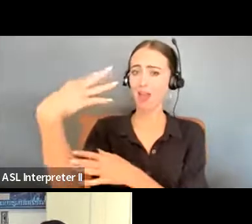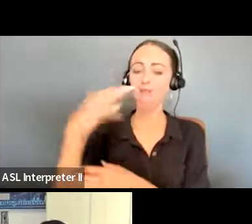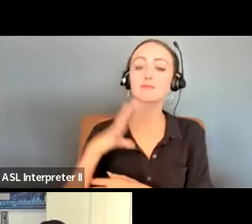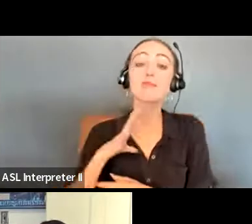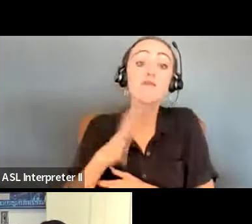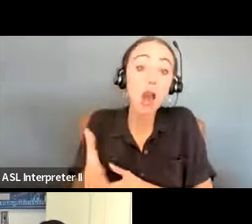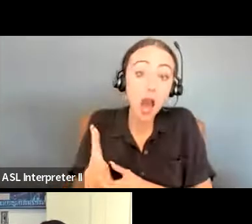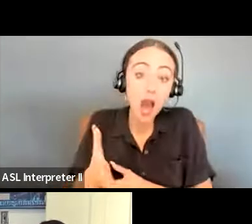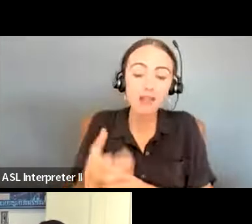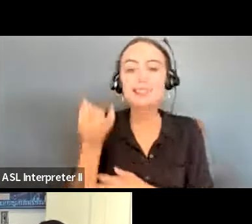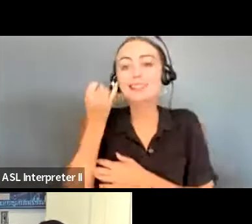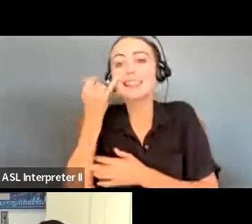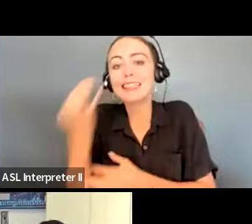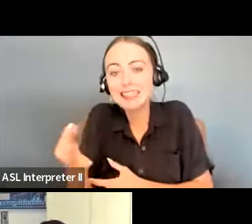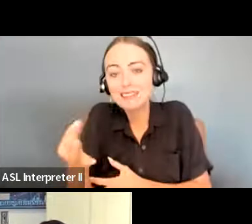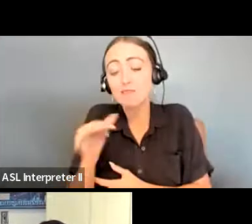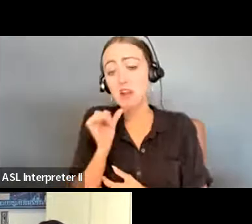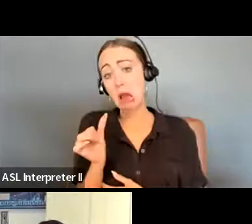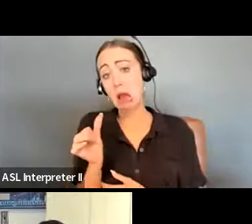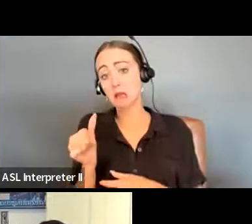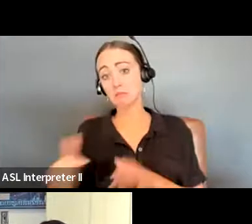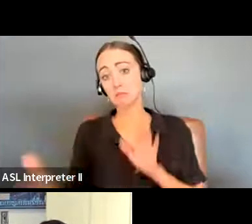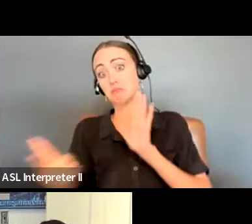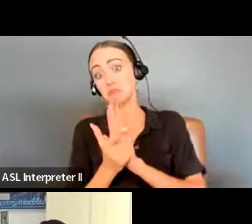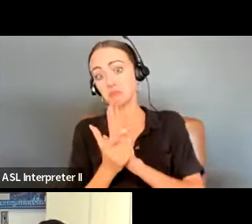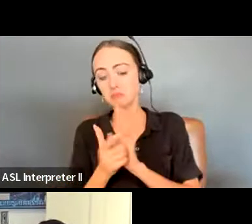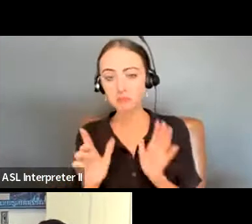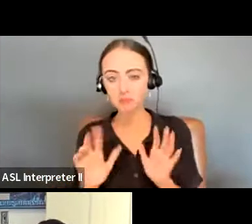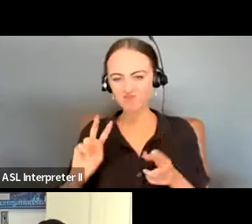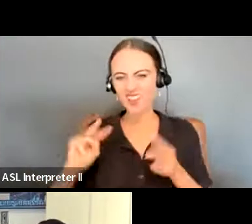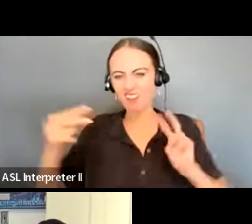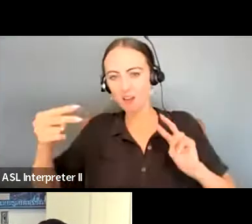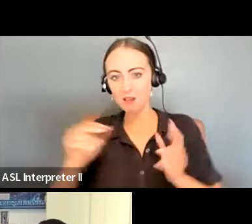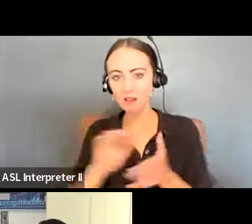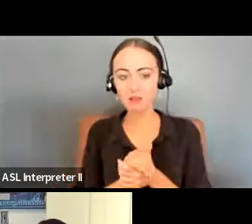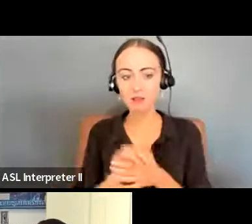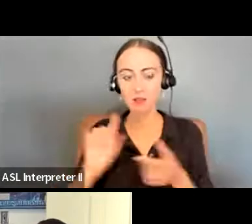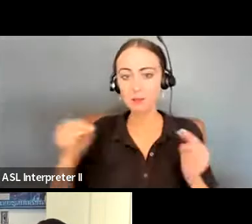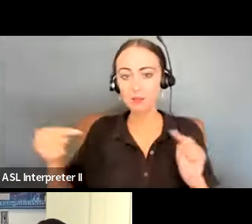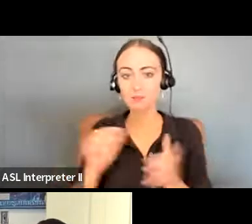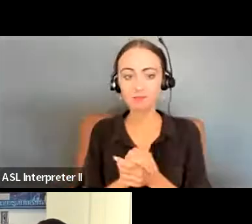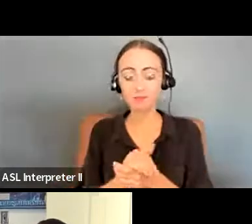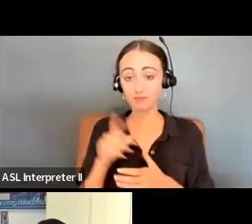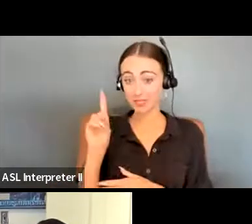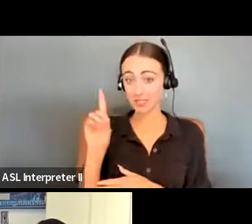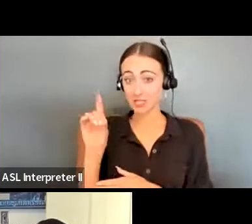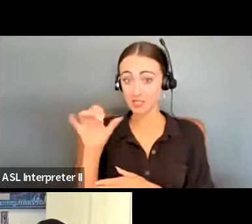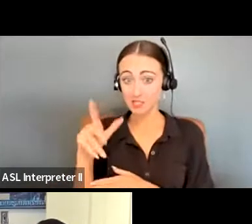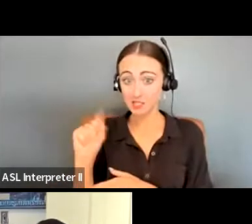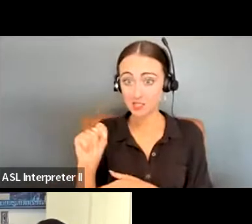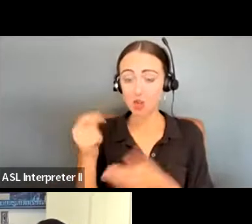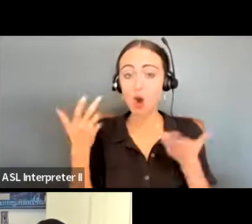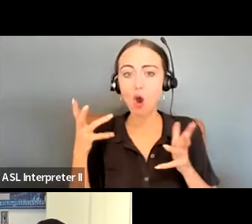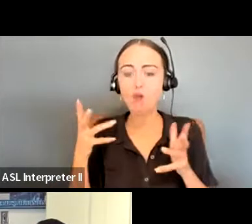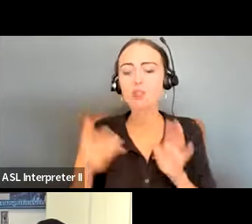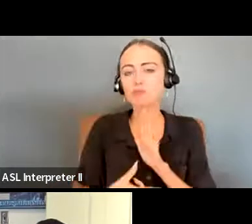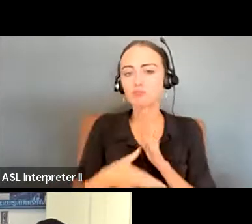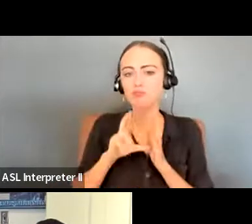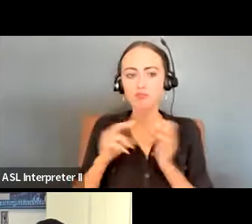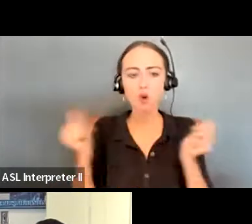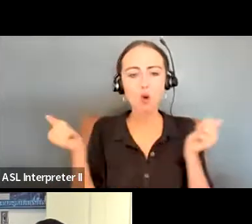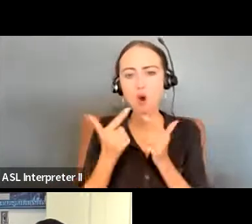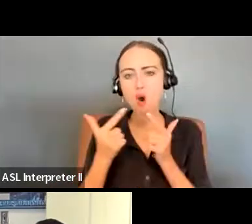that it has to prohibit them and puts up a sign to that effect. I want to note that DDOT is already undertaking a comprehensive review of